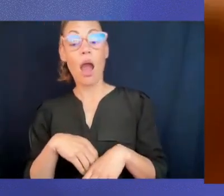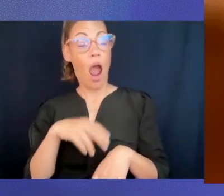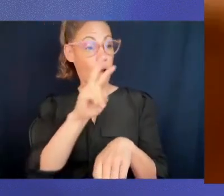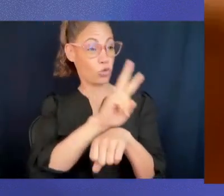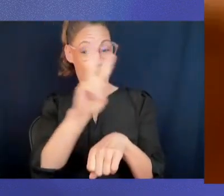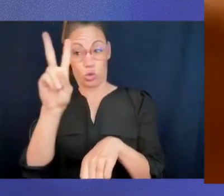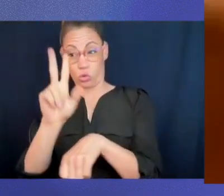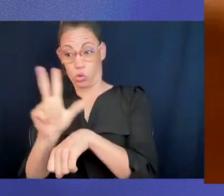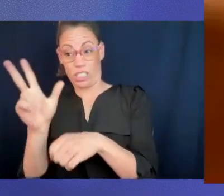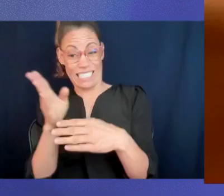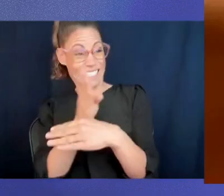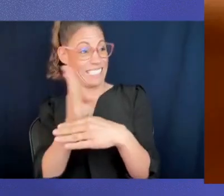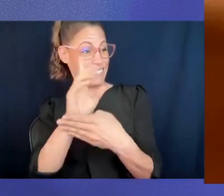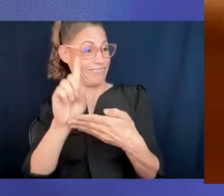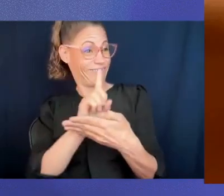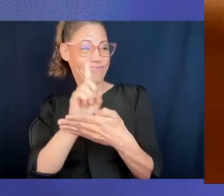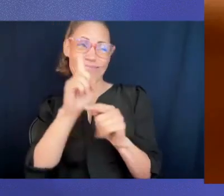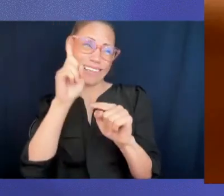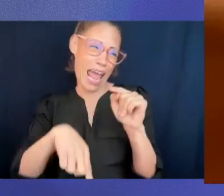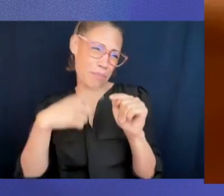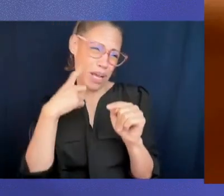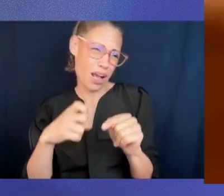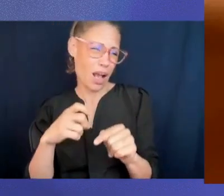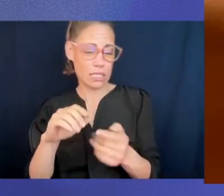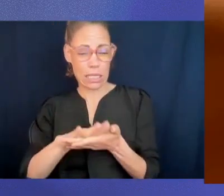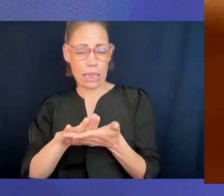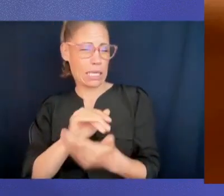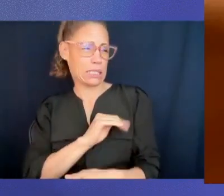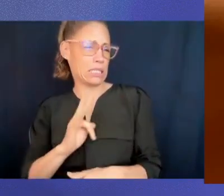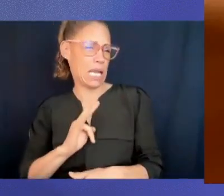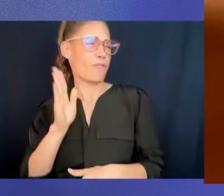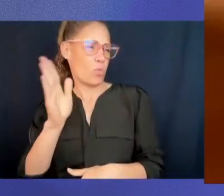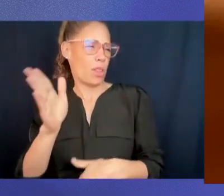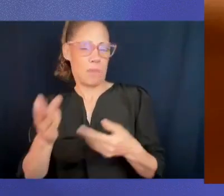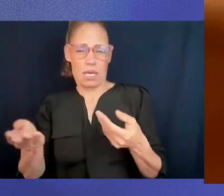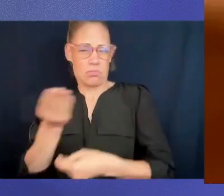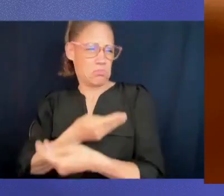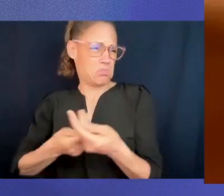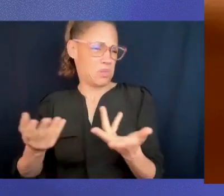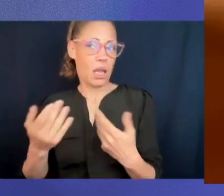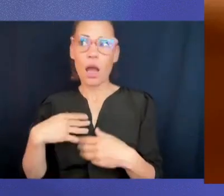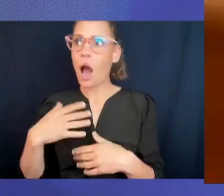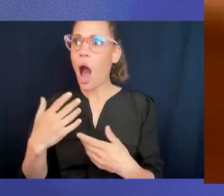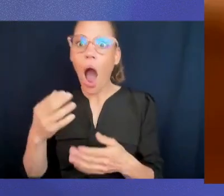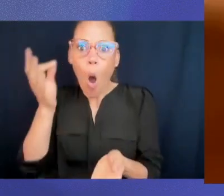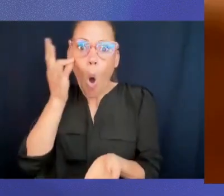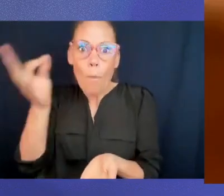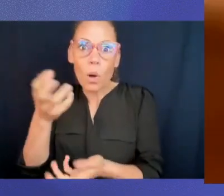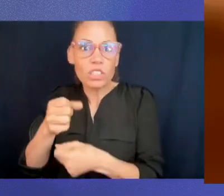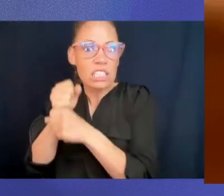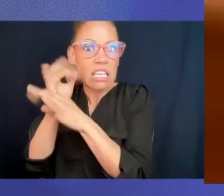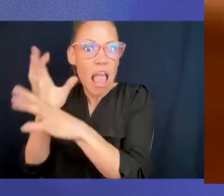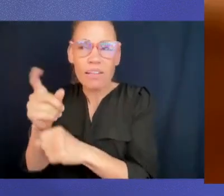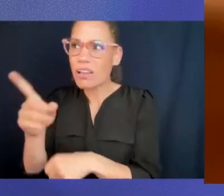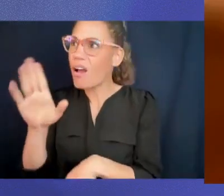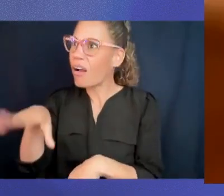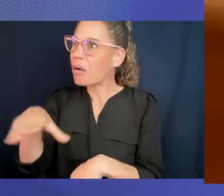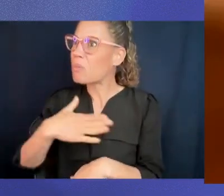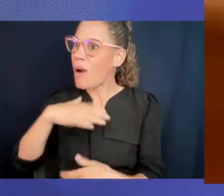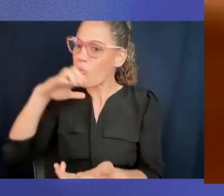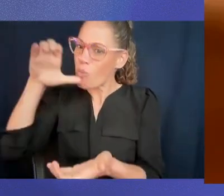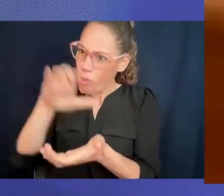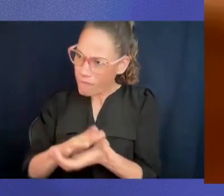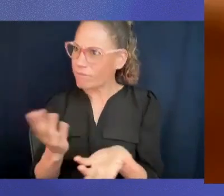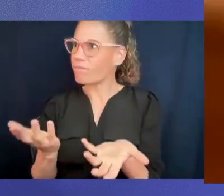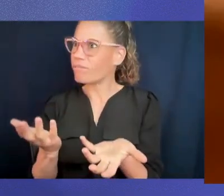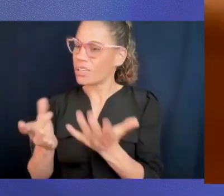cleaning staff will be signing out to each other. So I nearly shouted. I said, but it's my wife. We've been married for 47 years, and